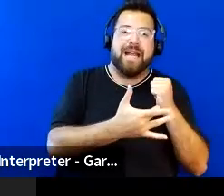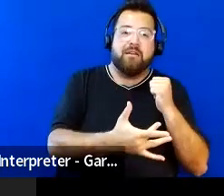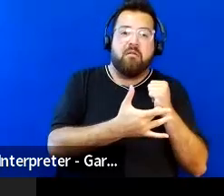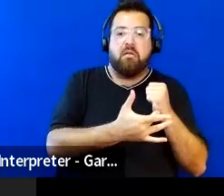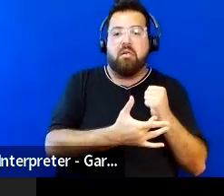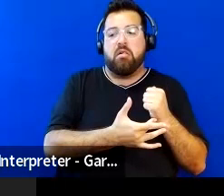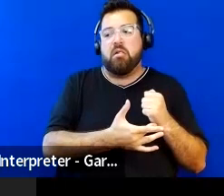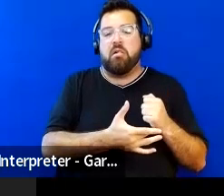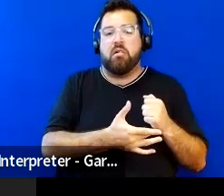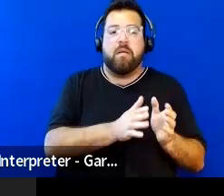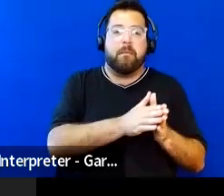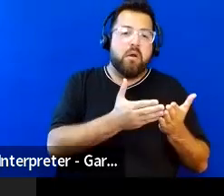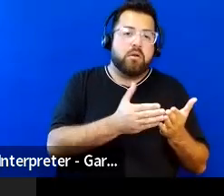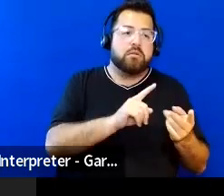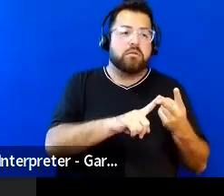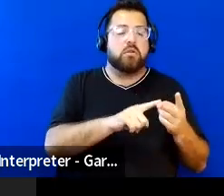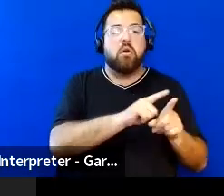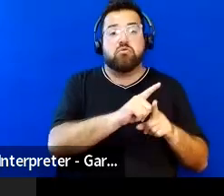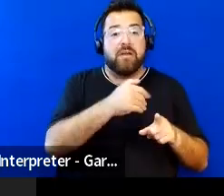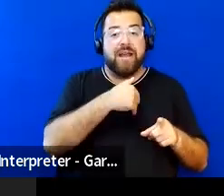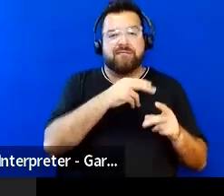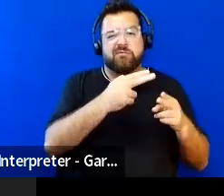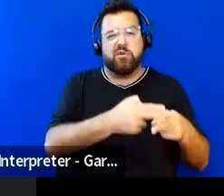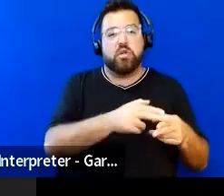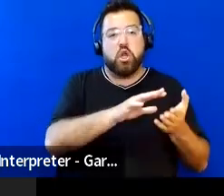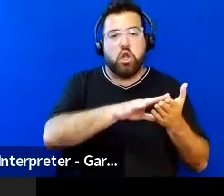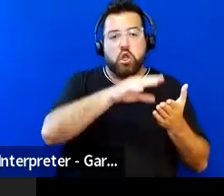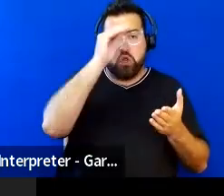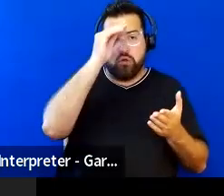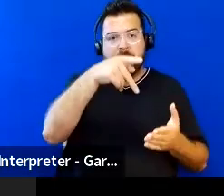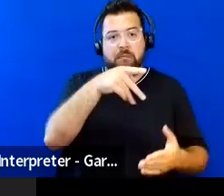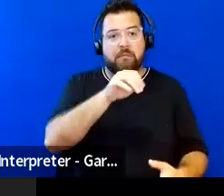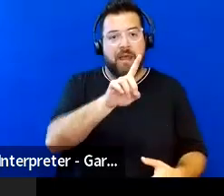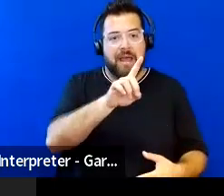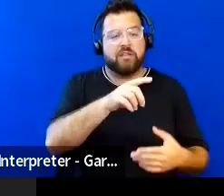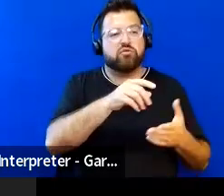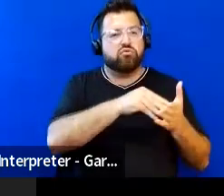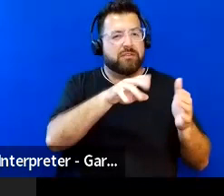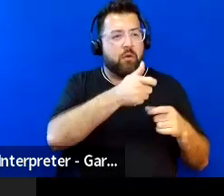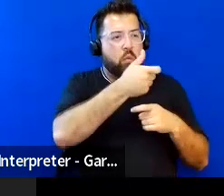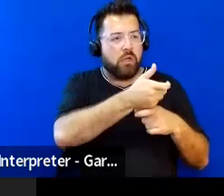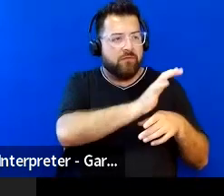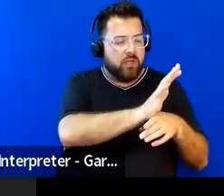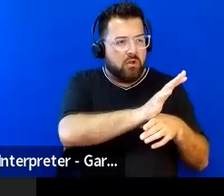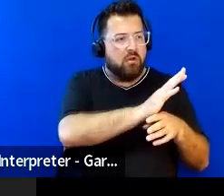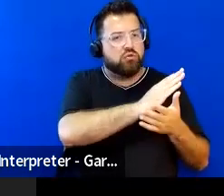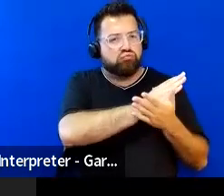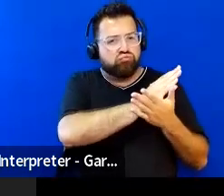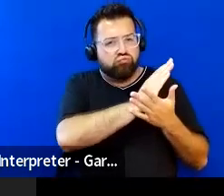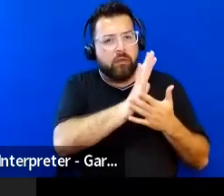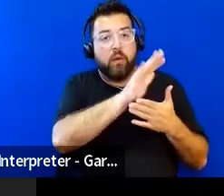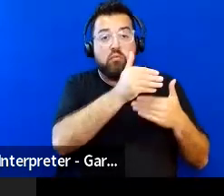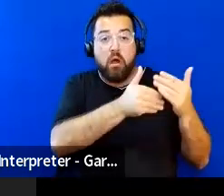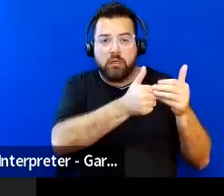uh, books. It also has learning paths, so students can watch videos and track their progress. They do